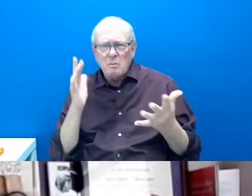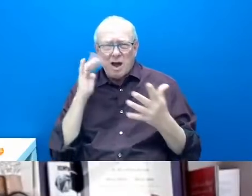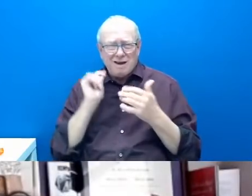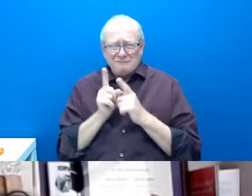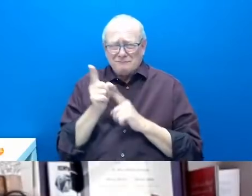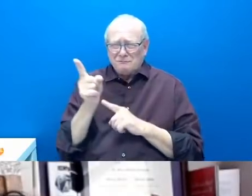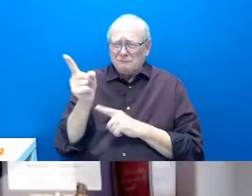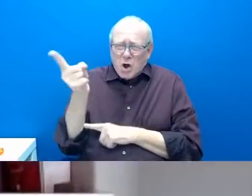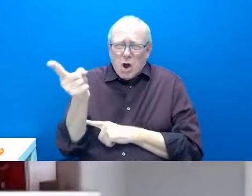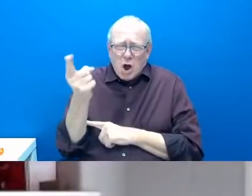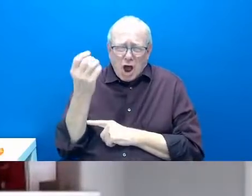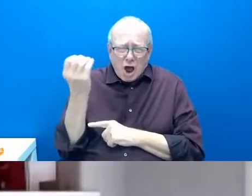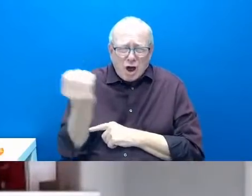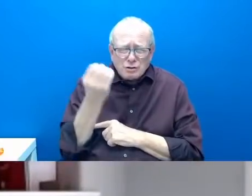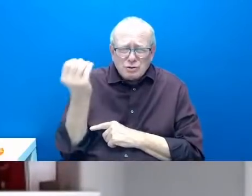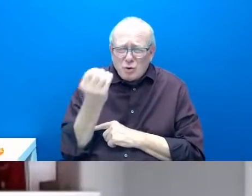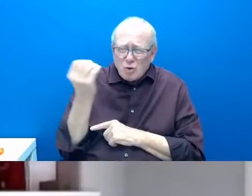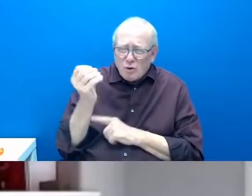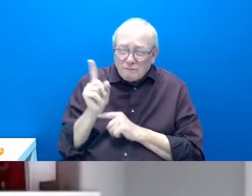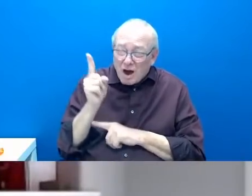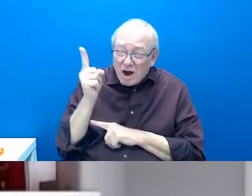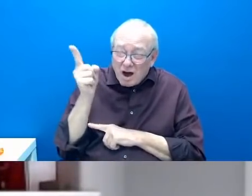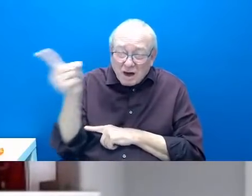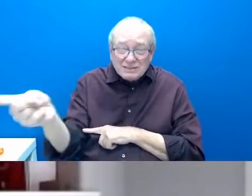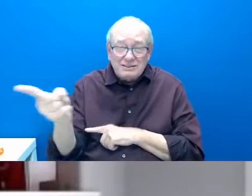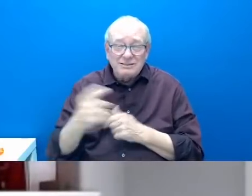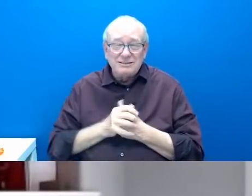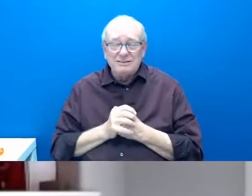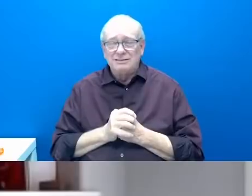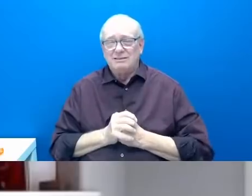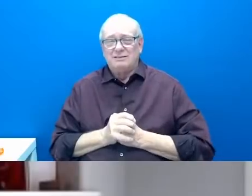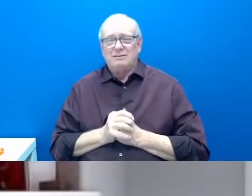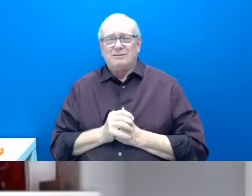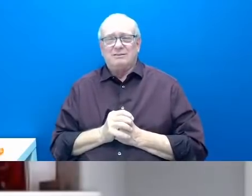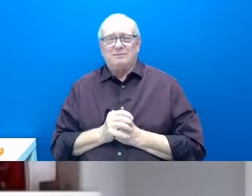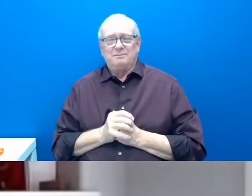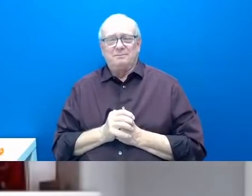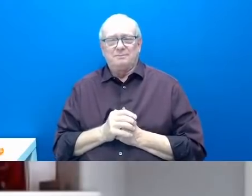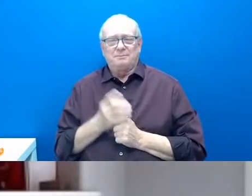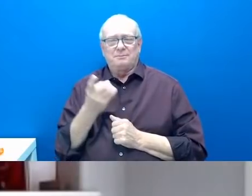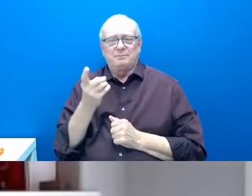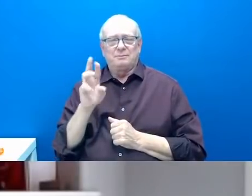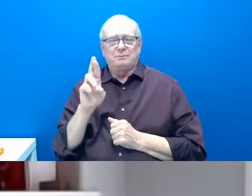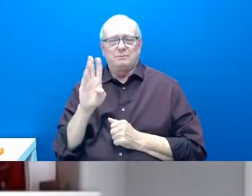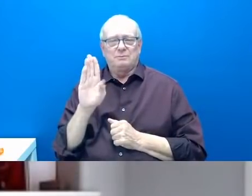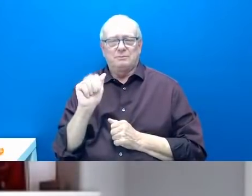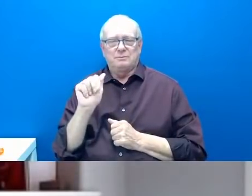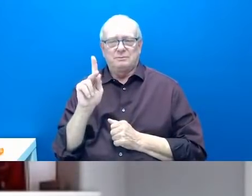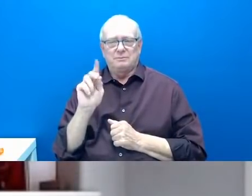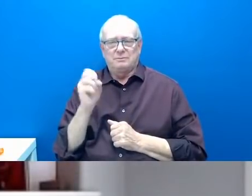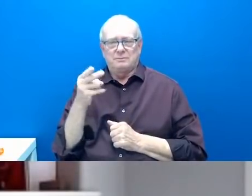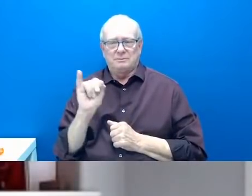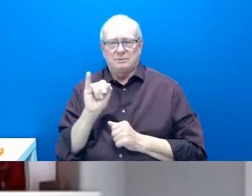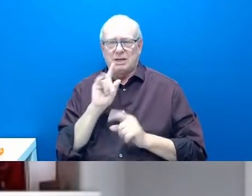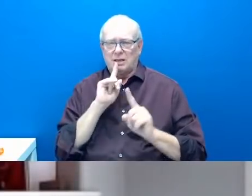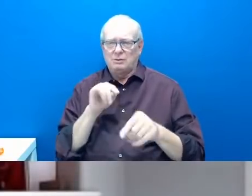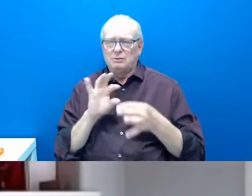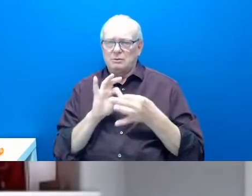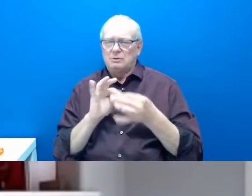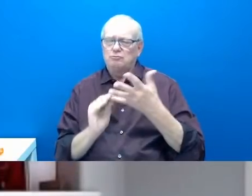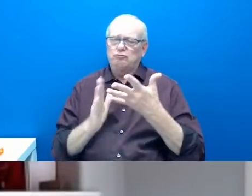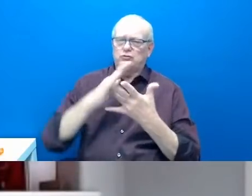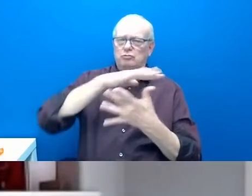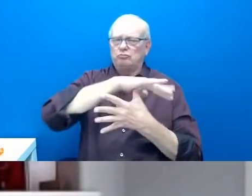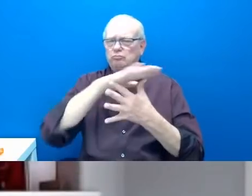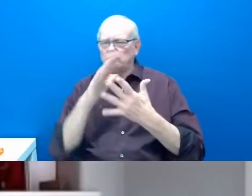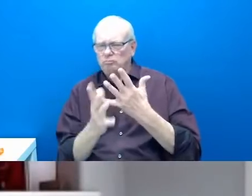we're talking about? Yeah. Okay. I think Dr. Bakshi answered the pandemic triage protocols and concerns